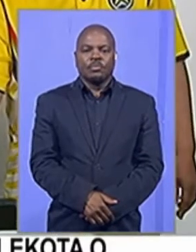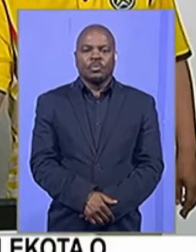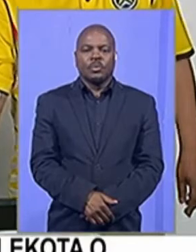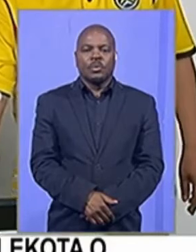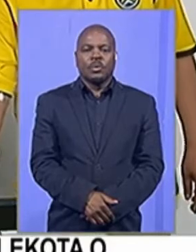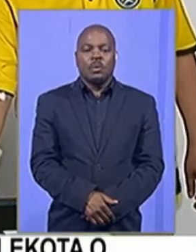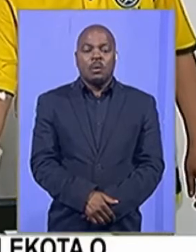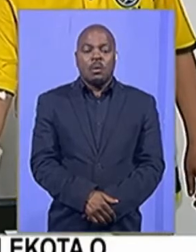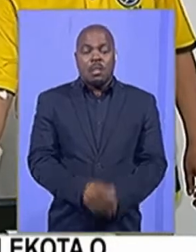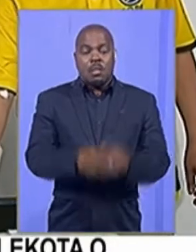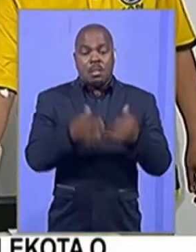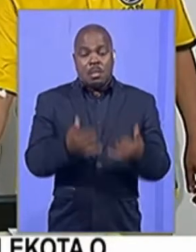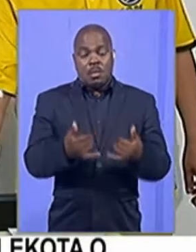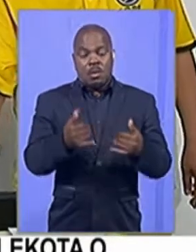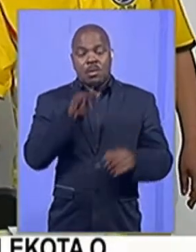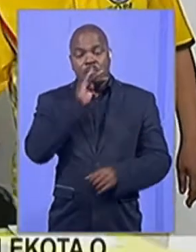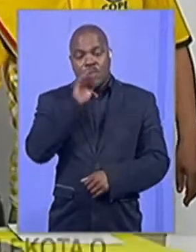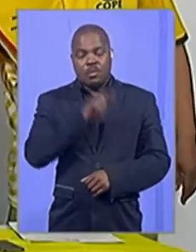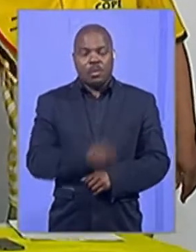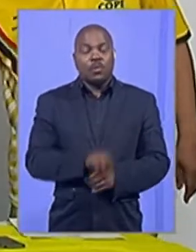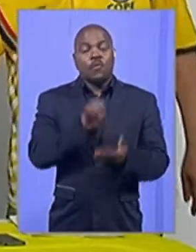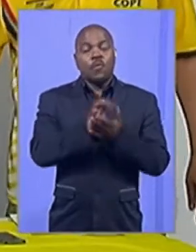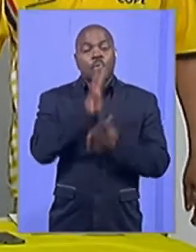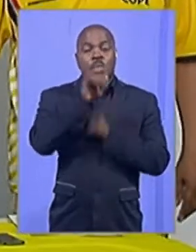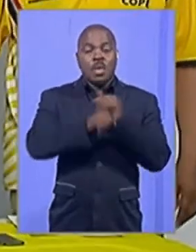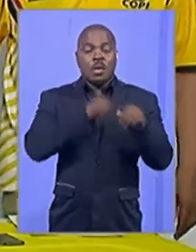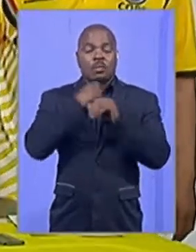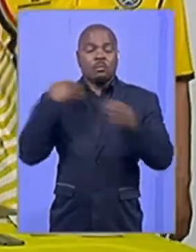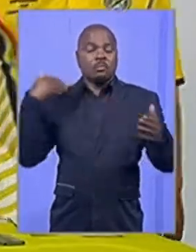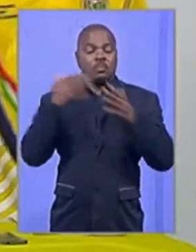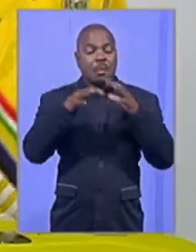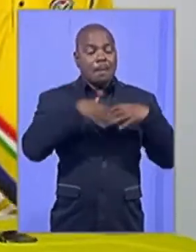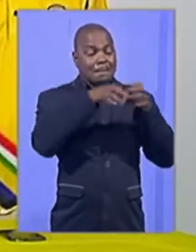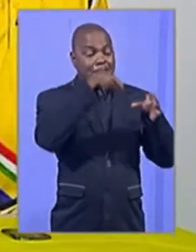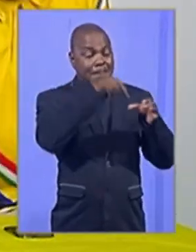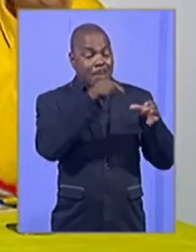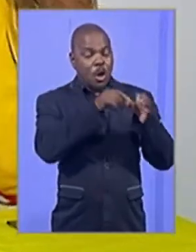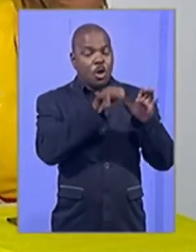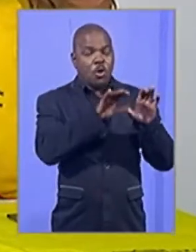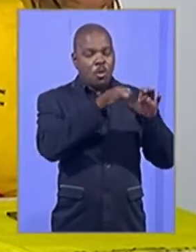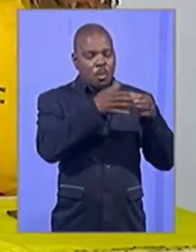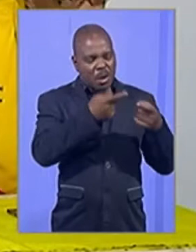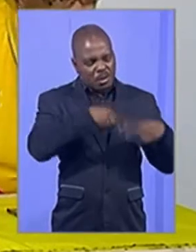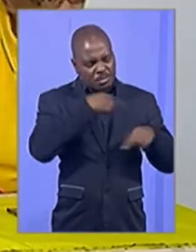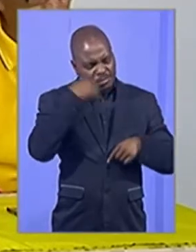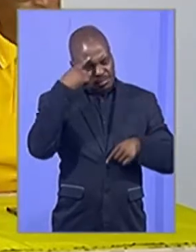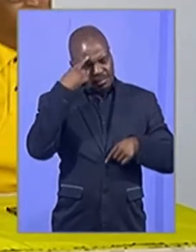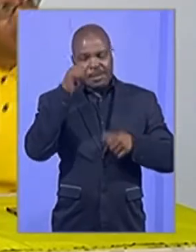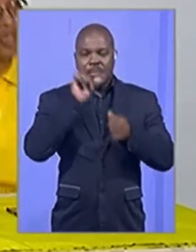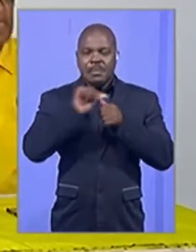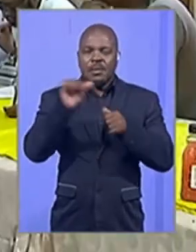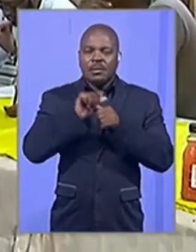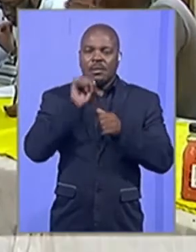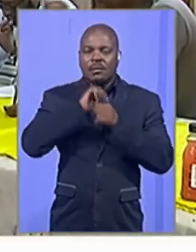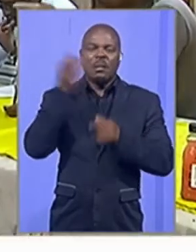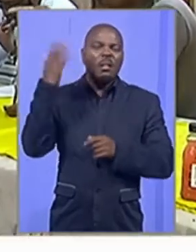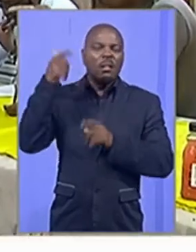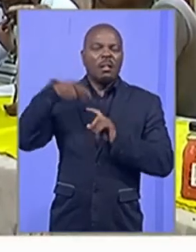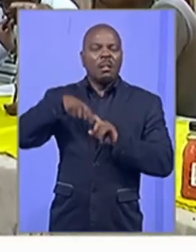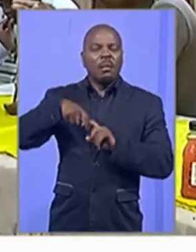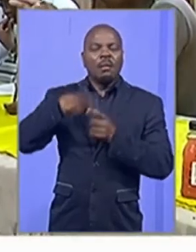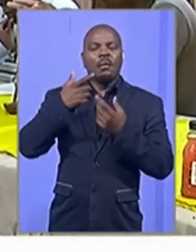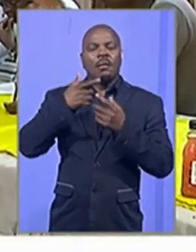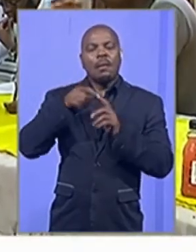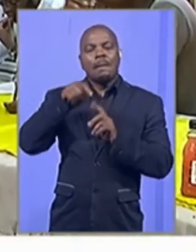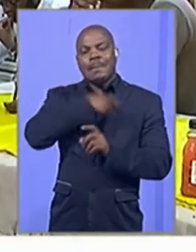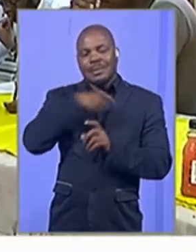Na konyena e leng dilemo tse 14 e theuwe khopi e nkile qeto e matla ya ho kginya nakwana motheo wa yona mme e boetse e